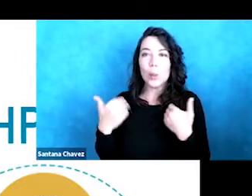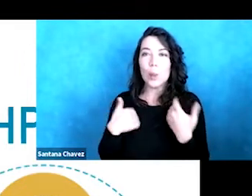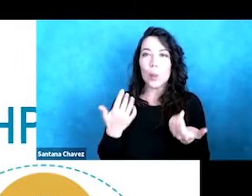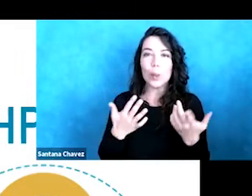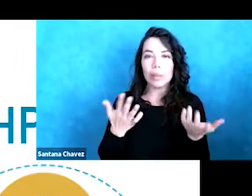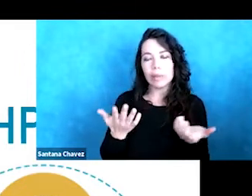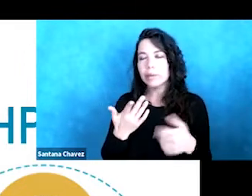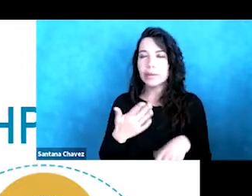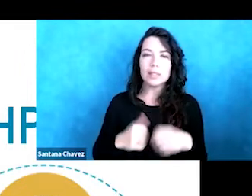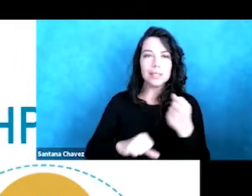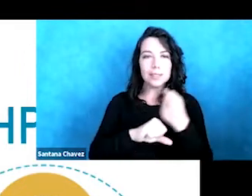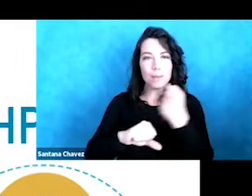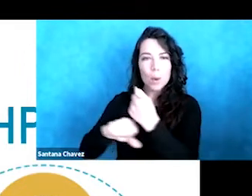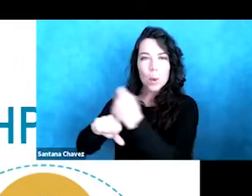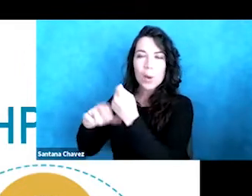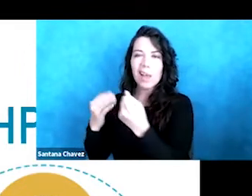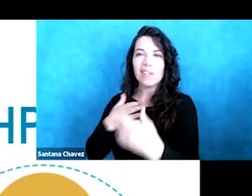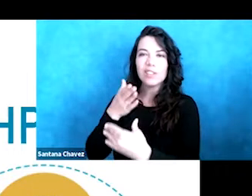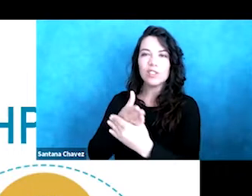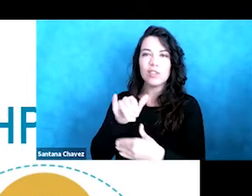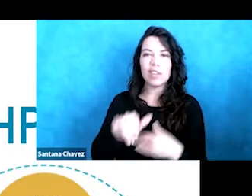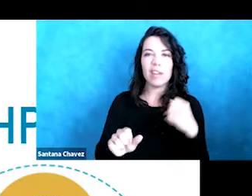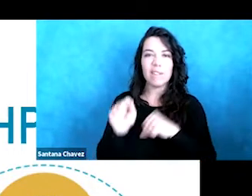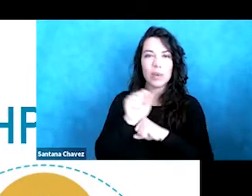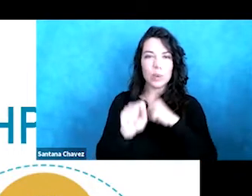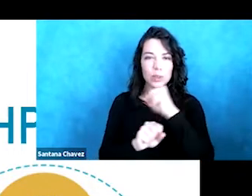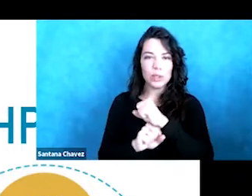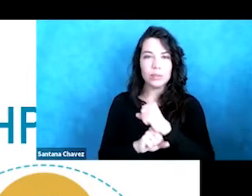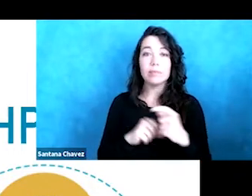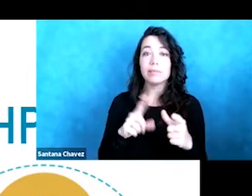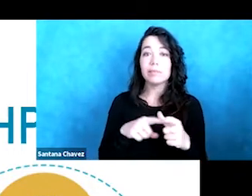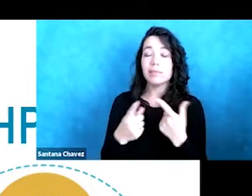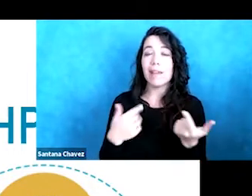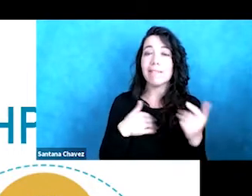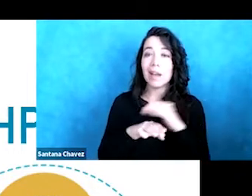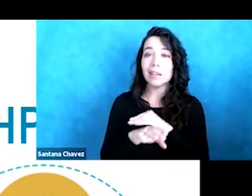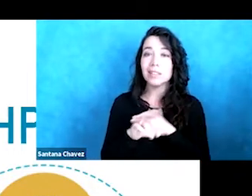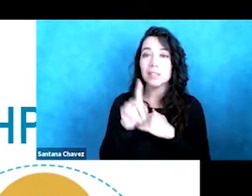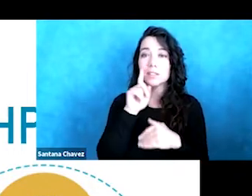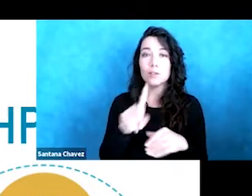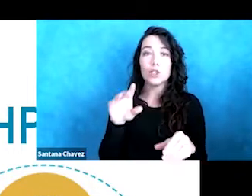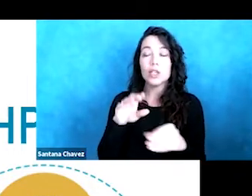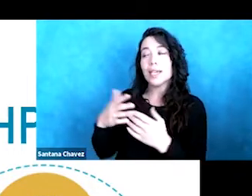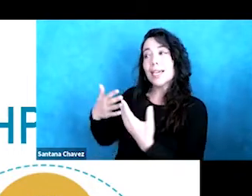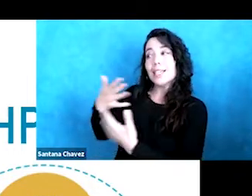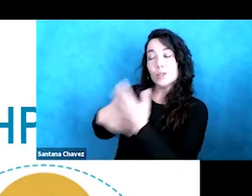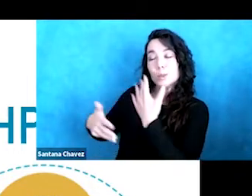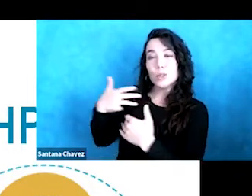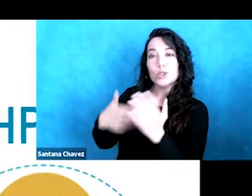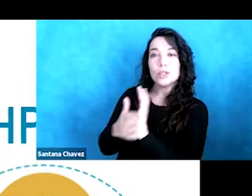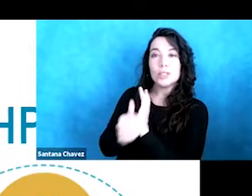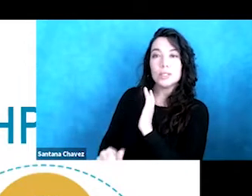framework. Assets include having the interpersonal skills, such as your communication skills and your social